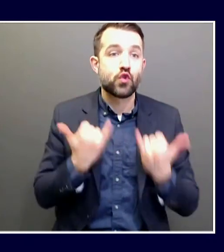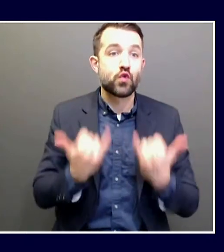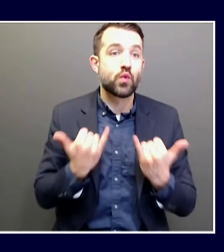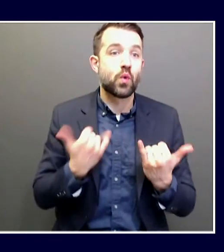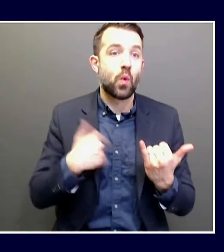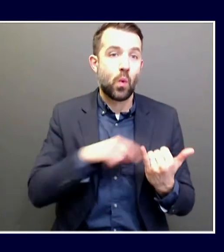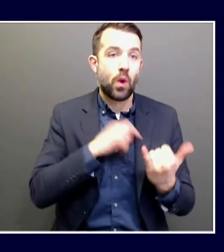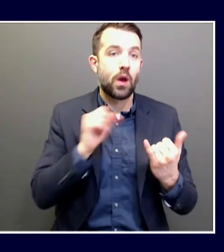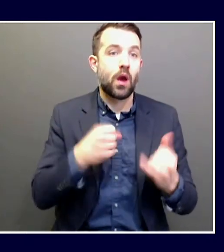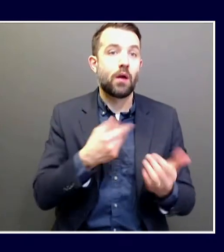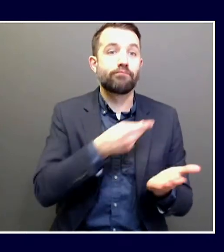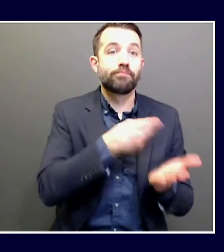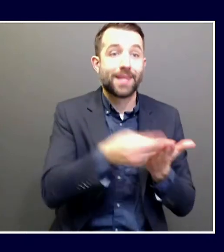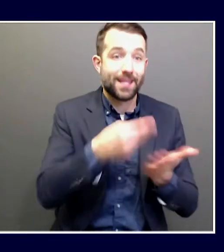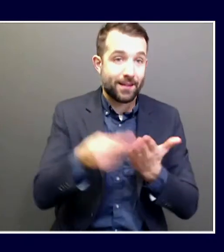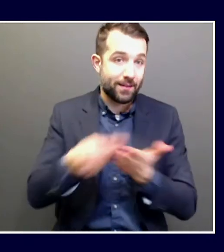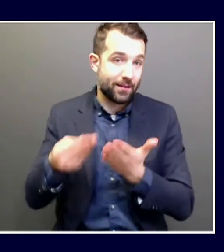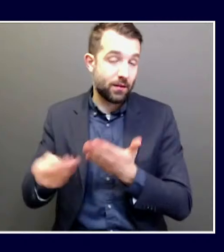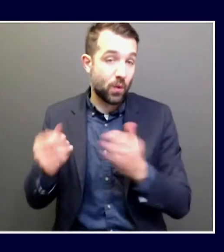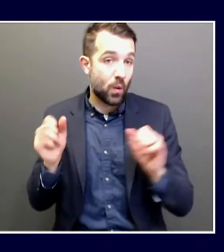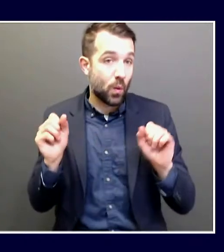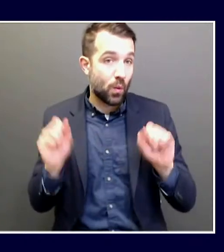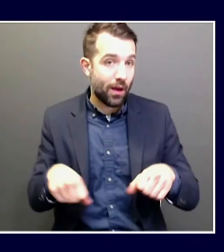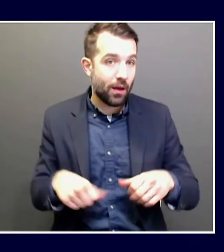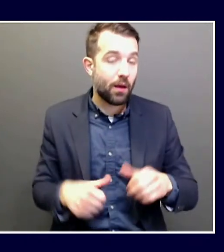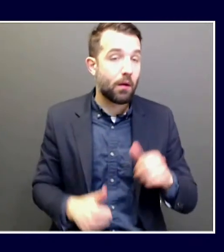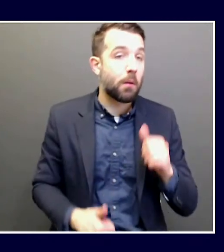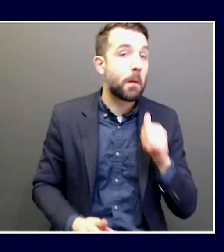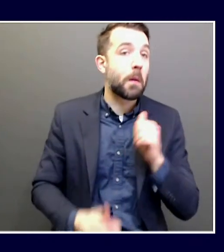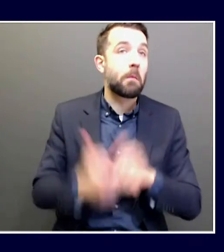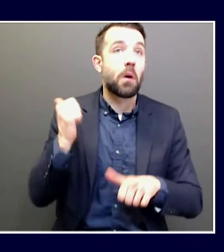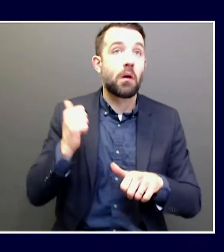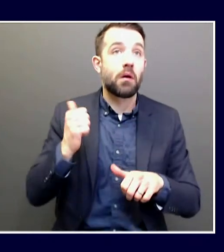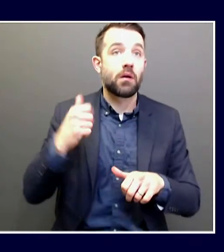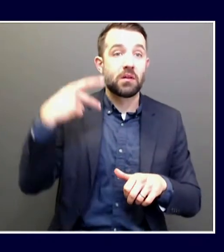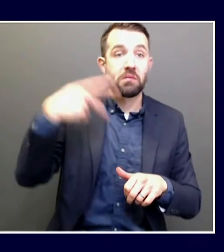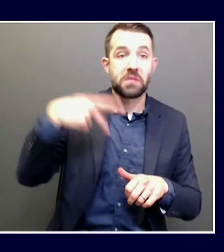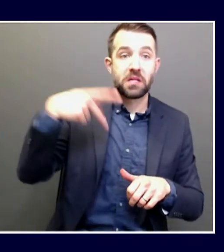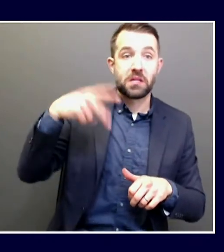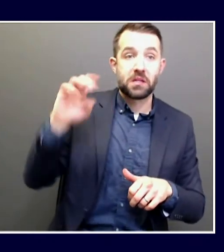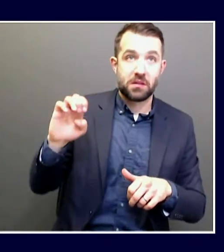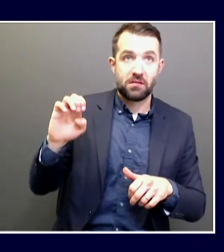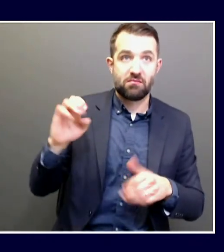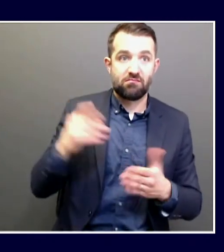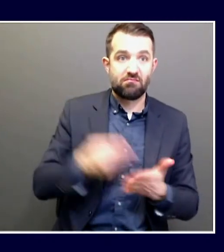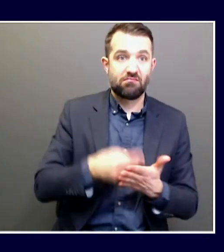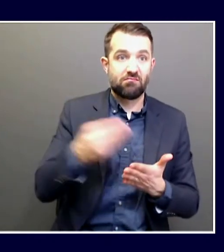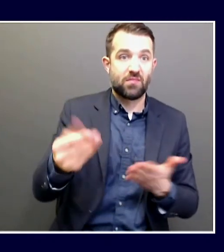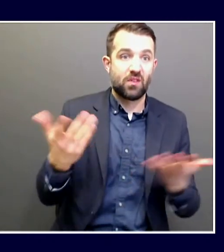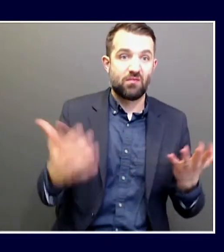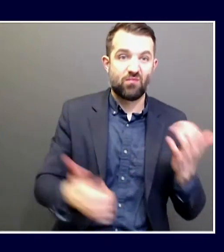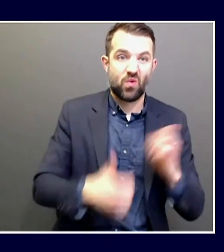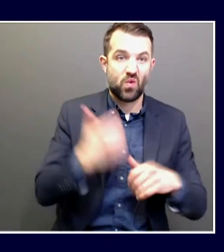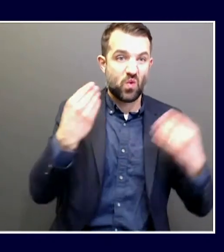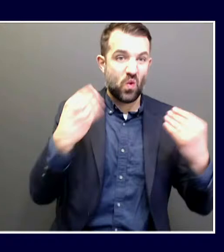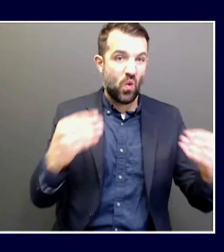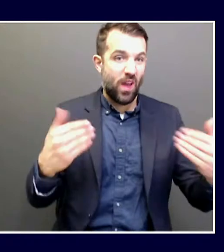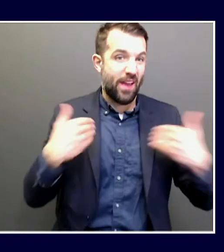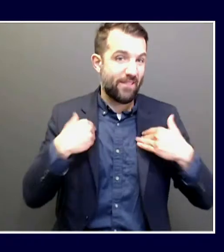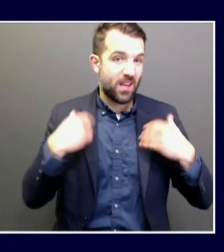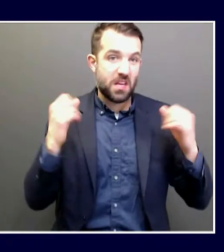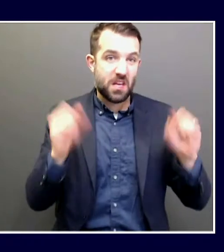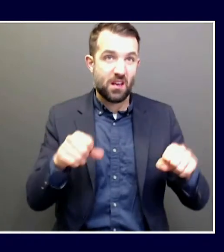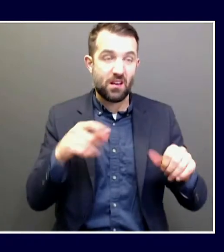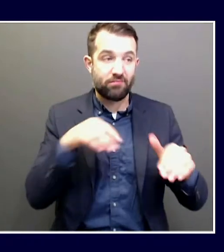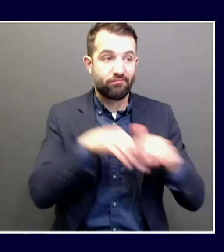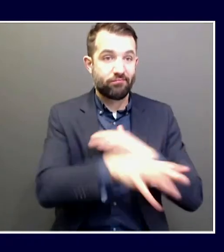pandemic. Most forms of PPE are widely available commercially, and you can access it. So we do think both